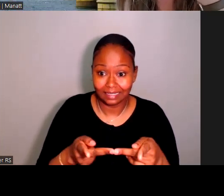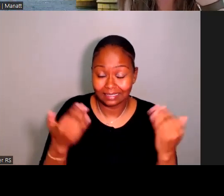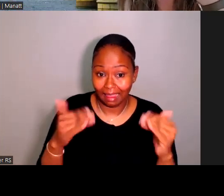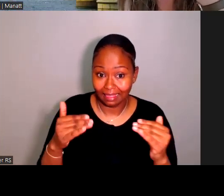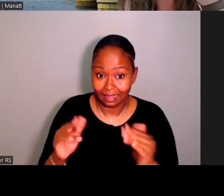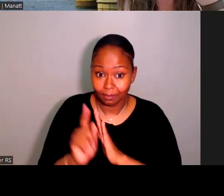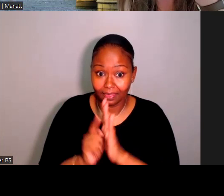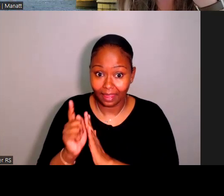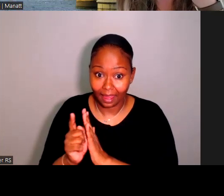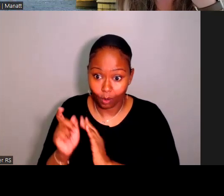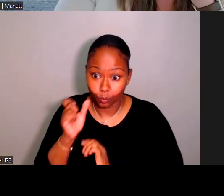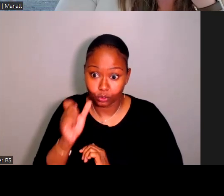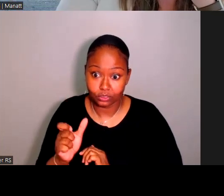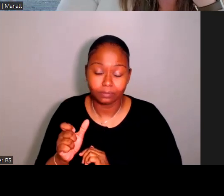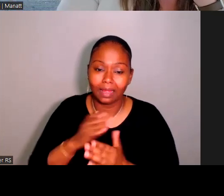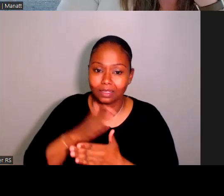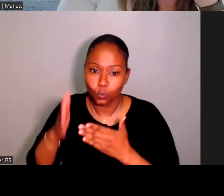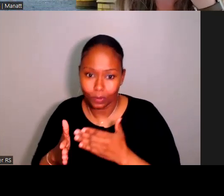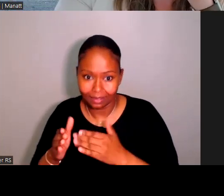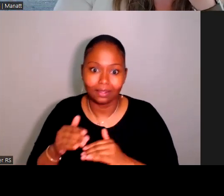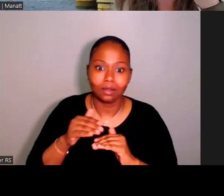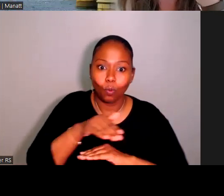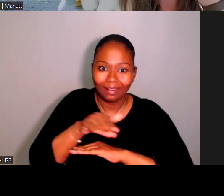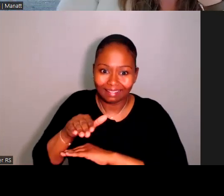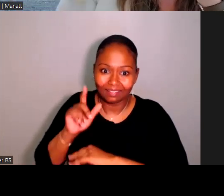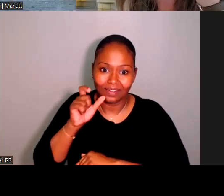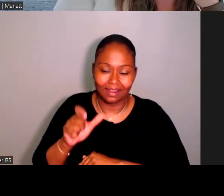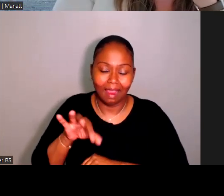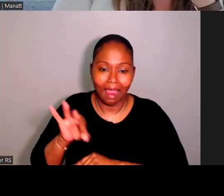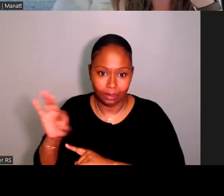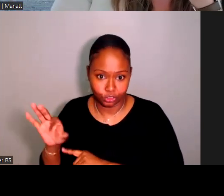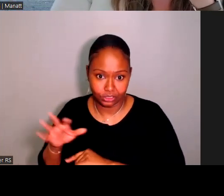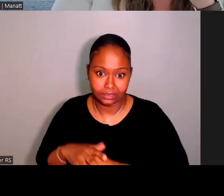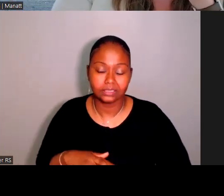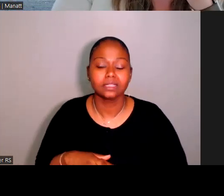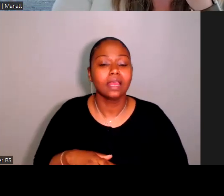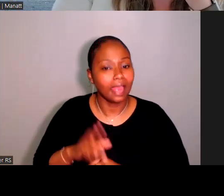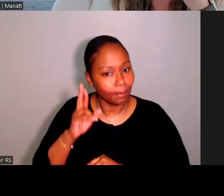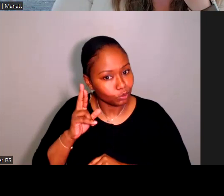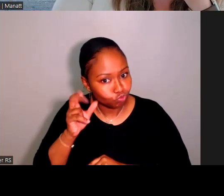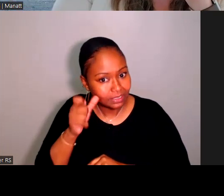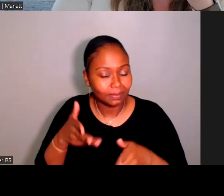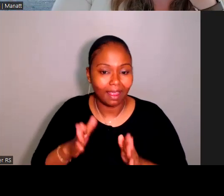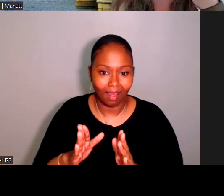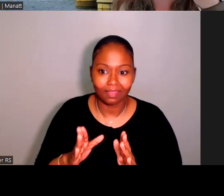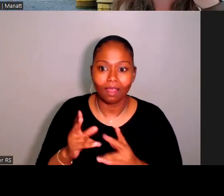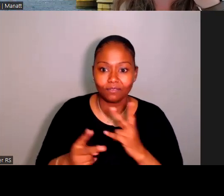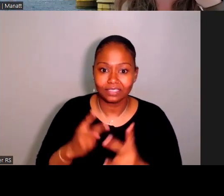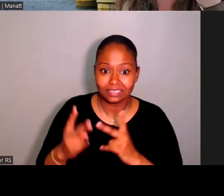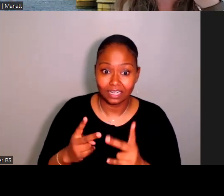but those hours must include weekend and evening options and must reasonably allow visitation as defined above.